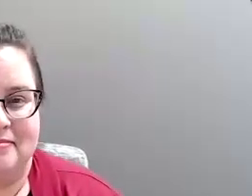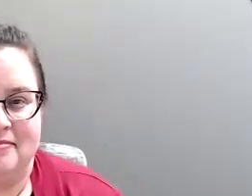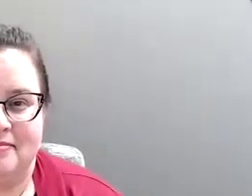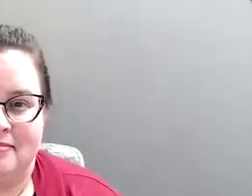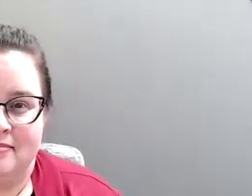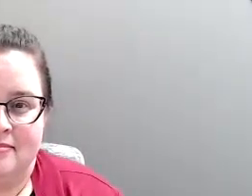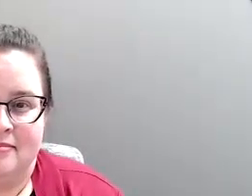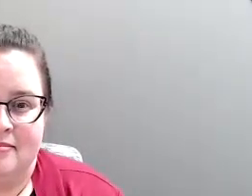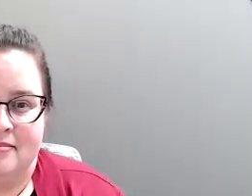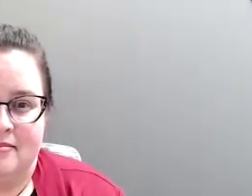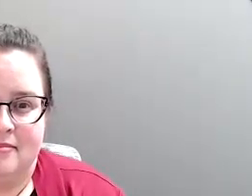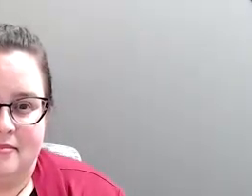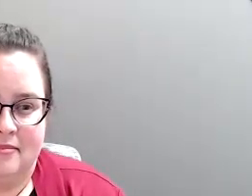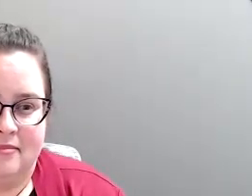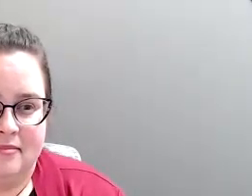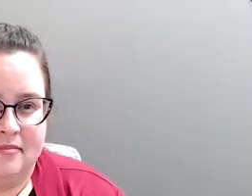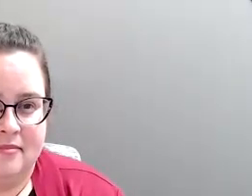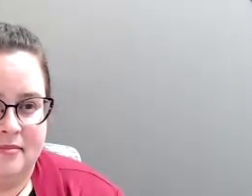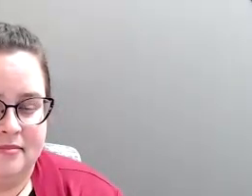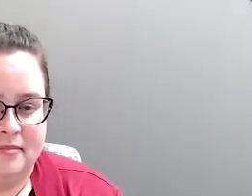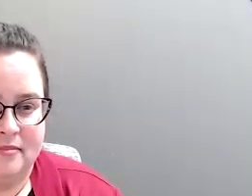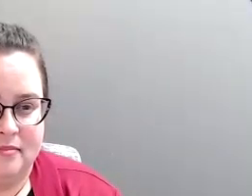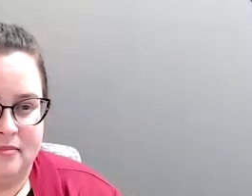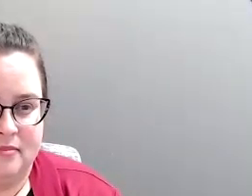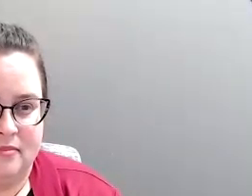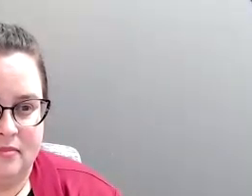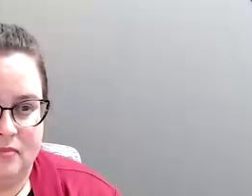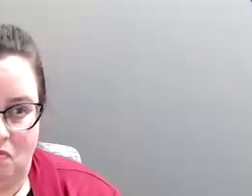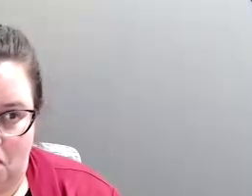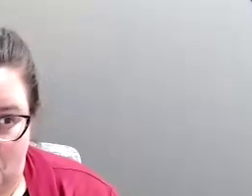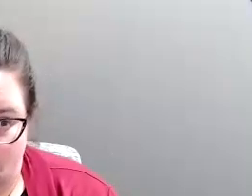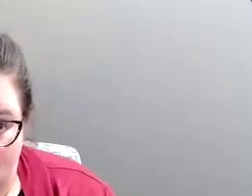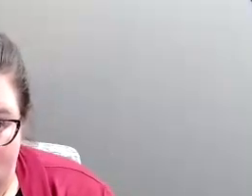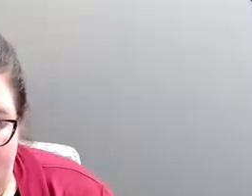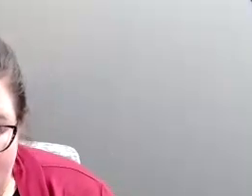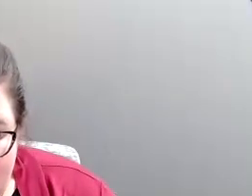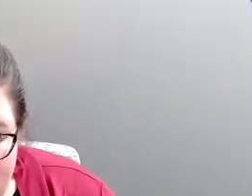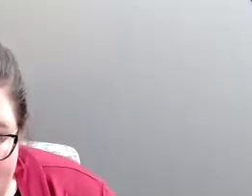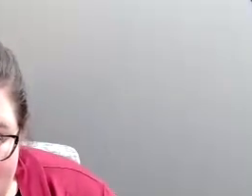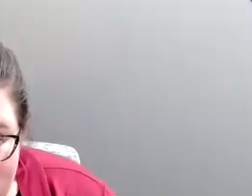Chirping, chirping, chirping.